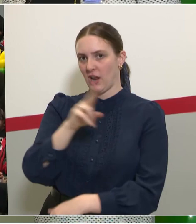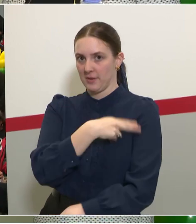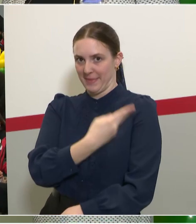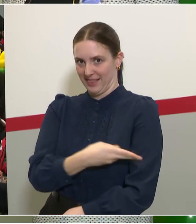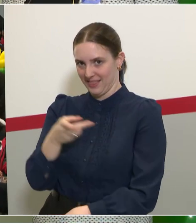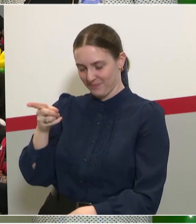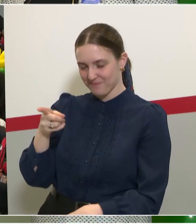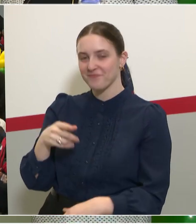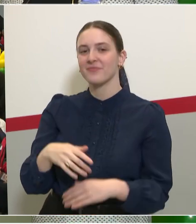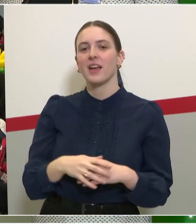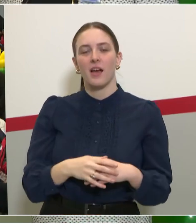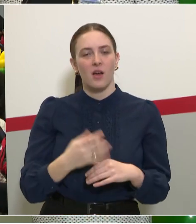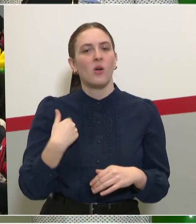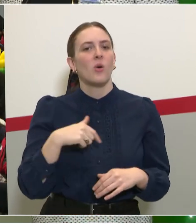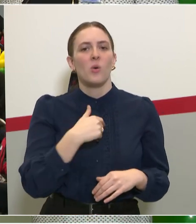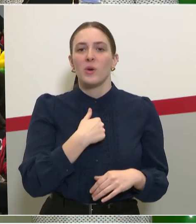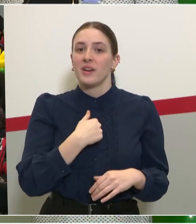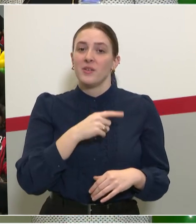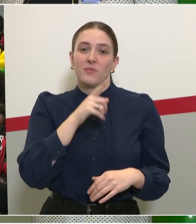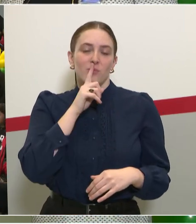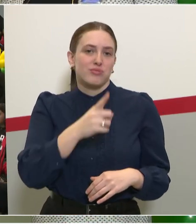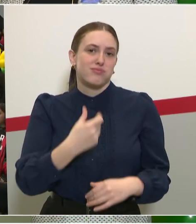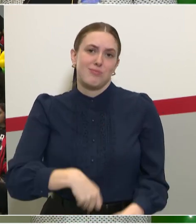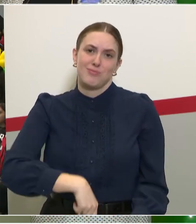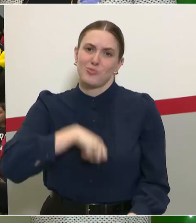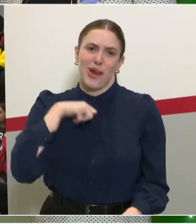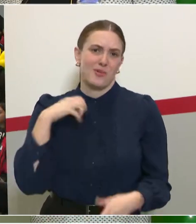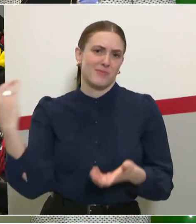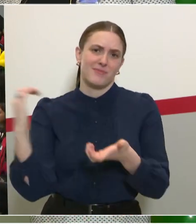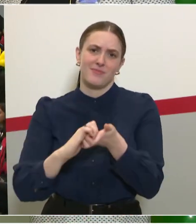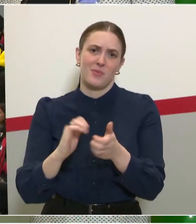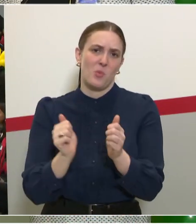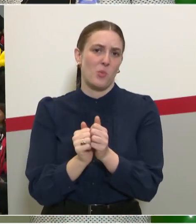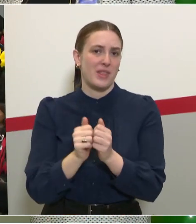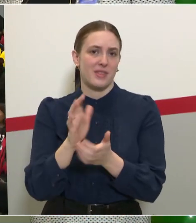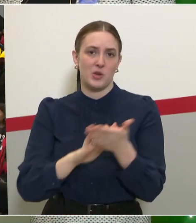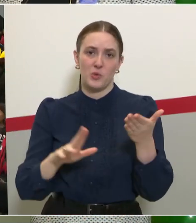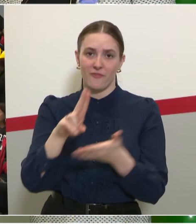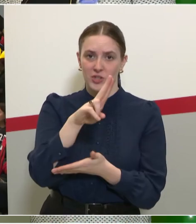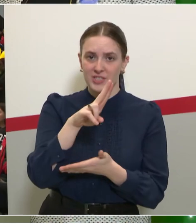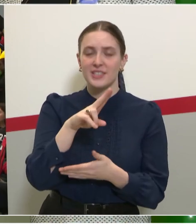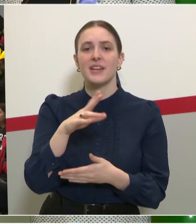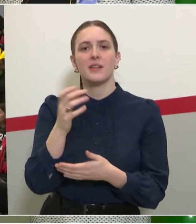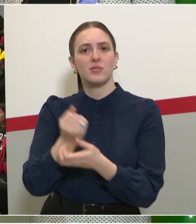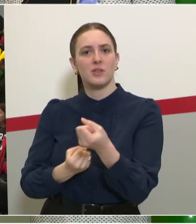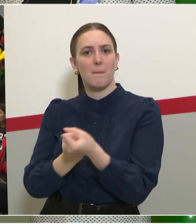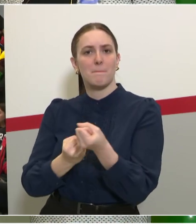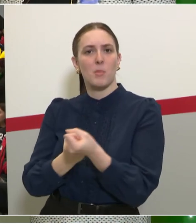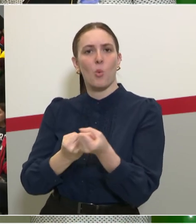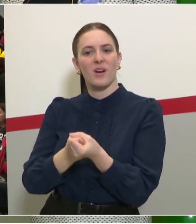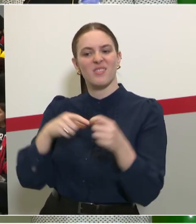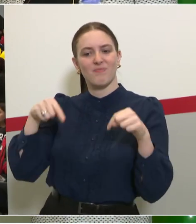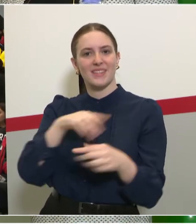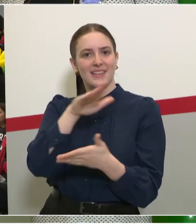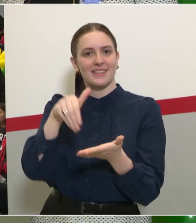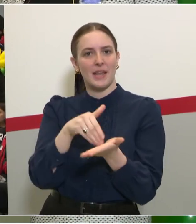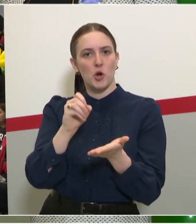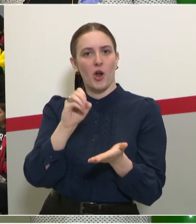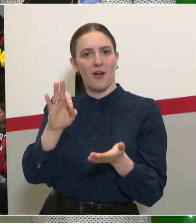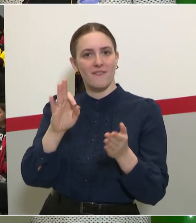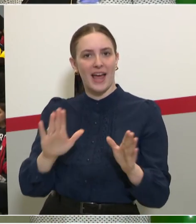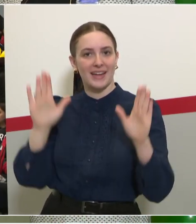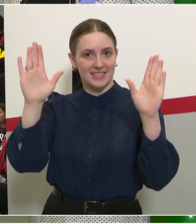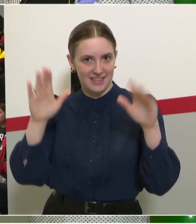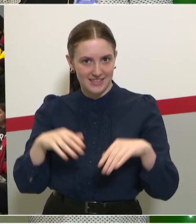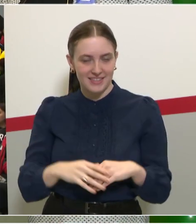we are very proud to be partners with the university in supporting the centers of excellence that are